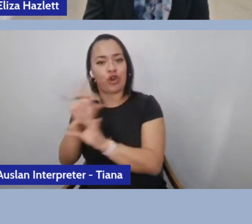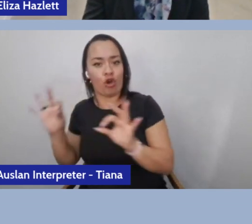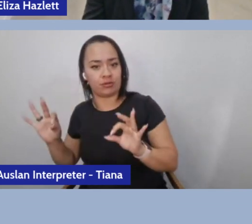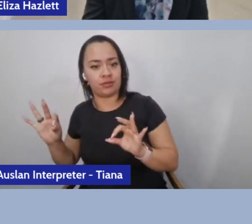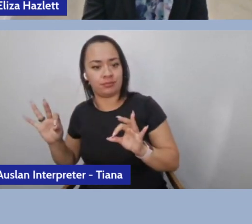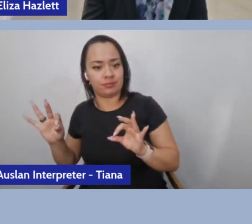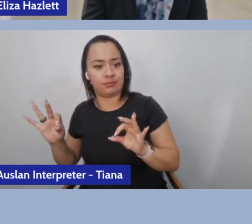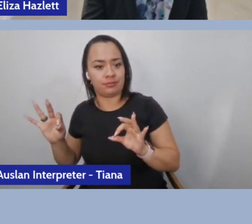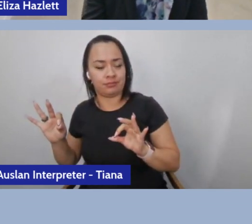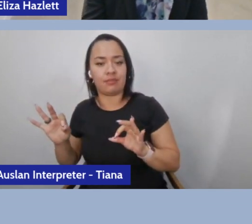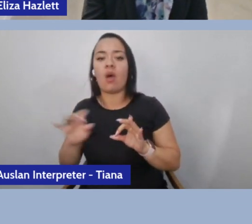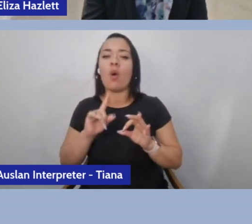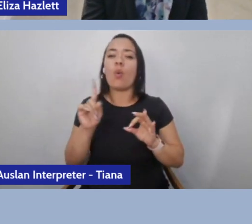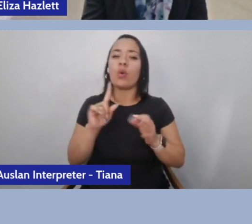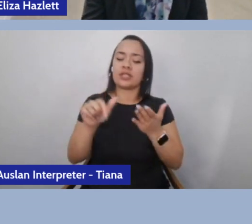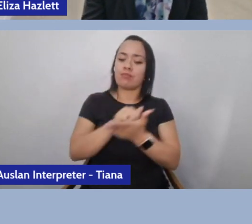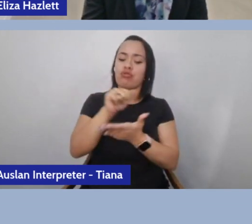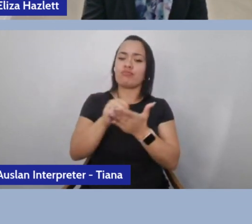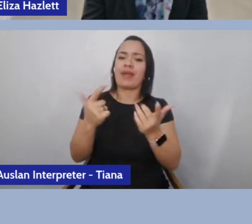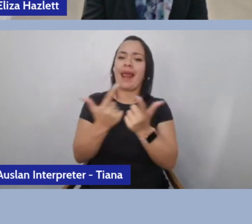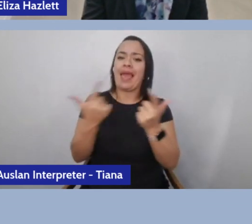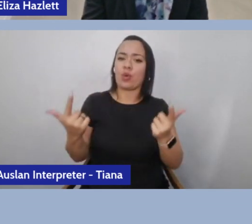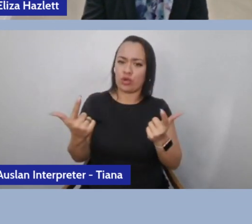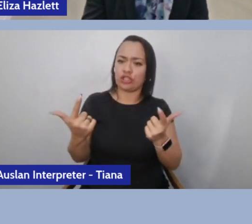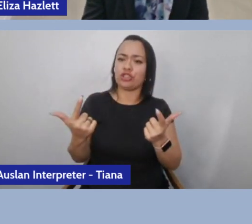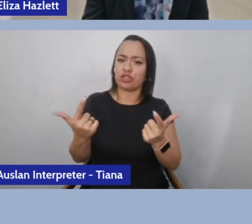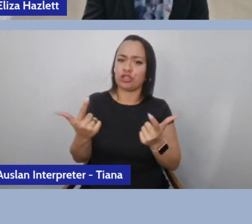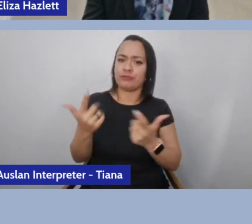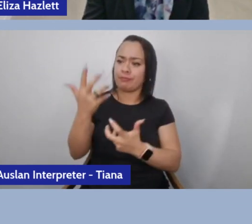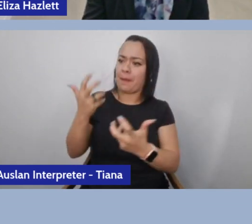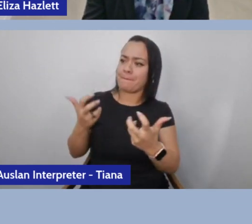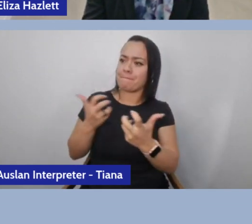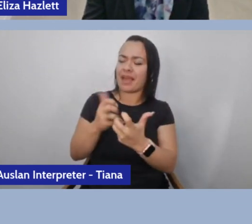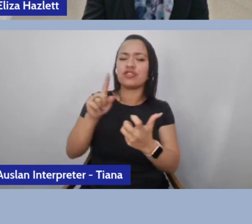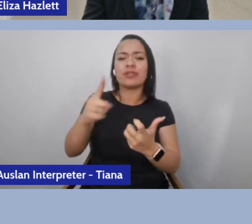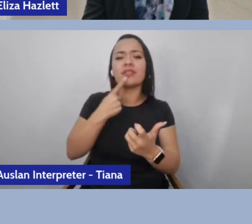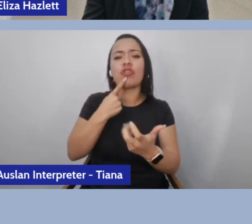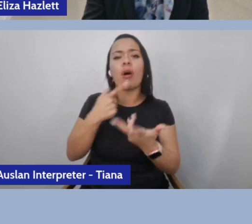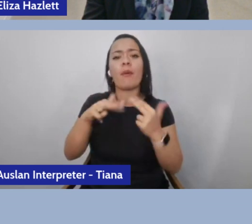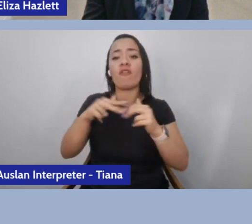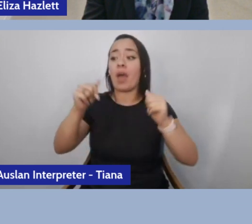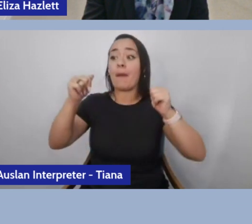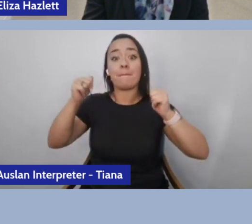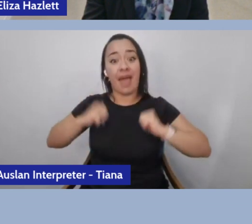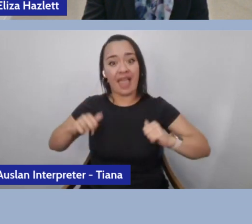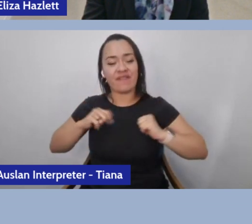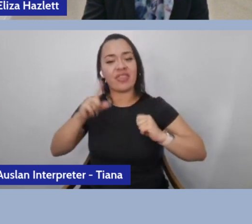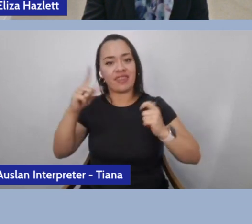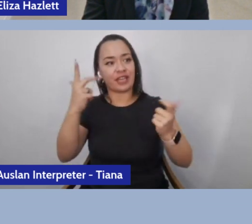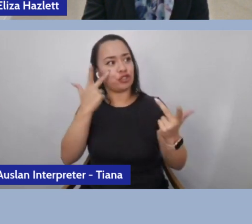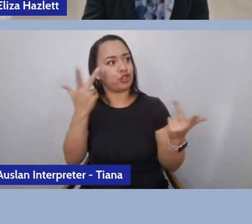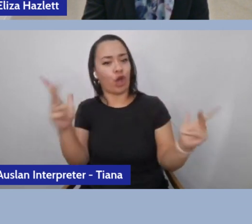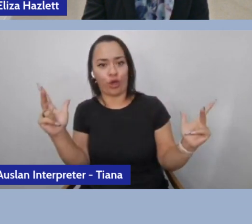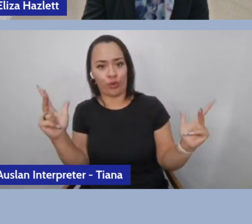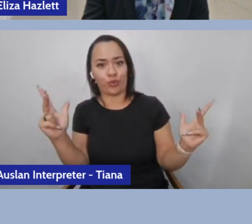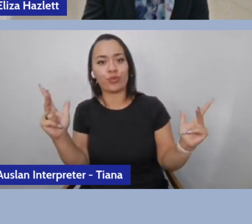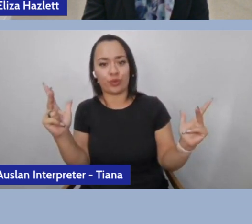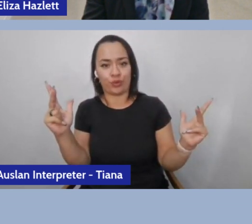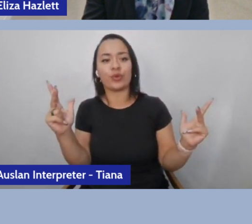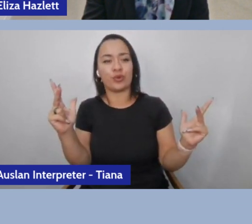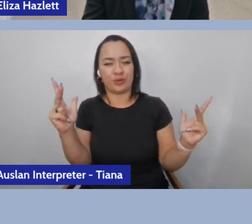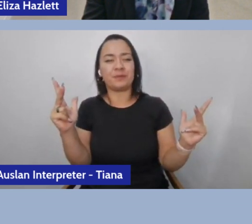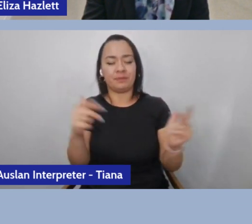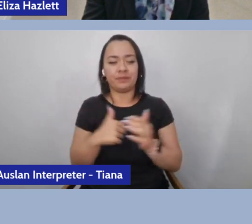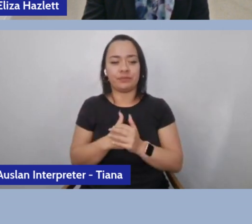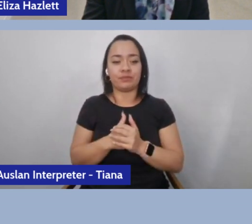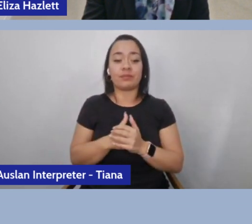those forms of behavior that that can be considered forms of dementia, etc. It also goes through what the usual